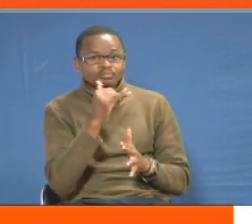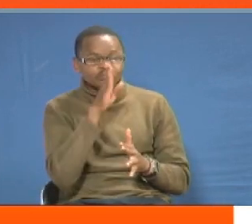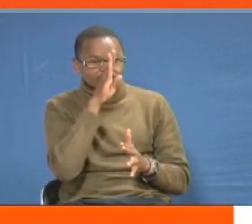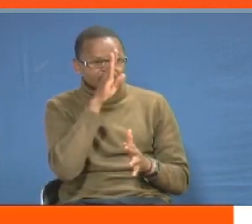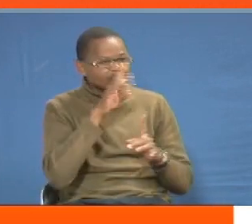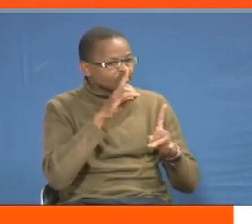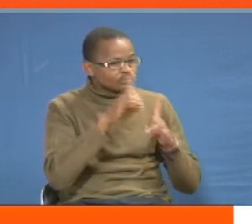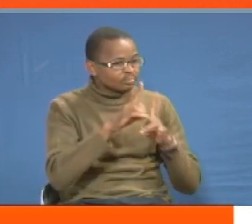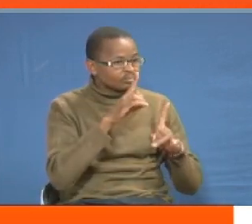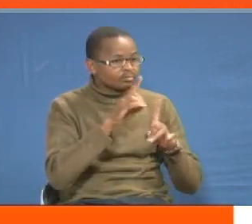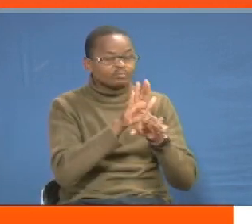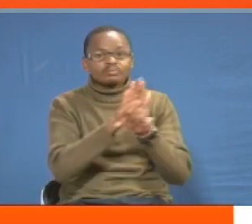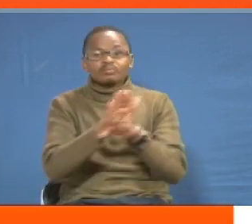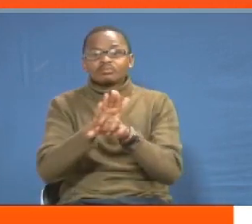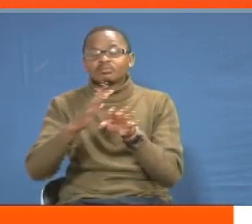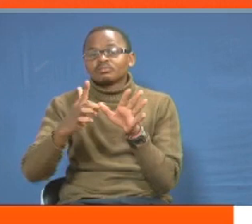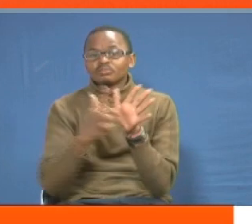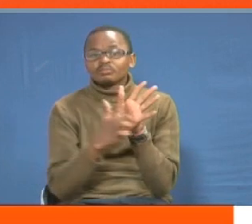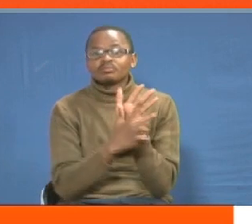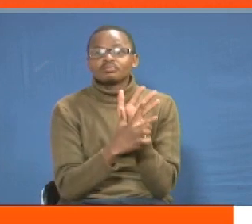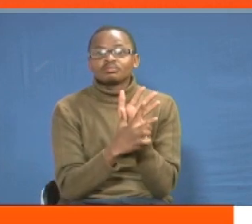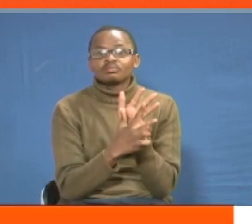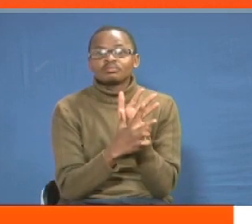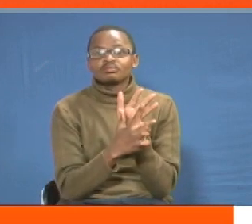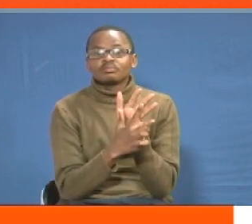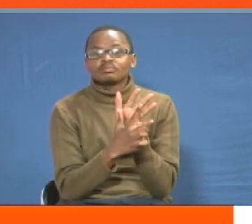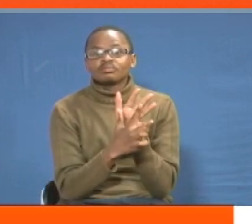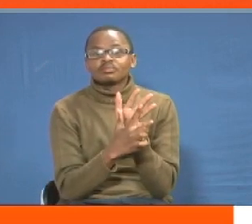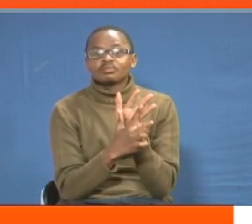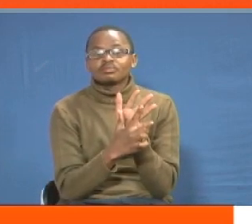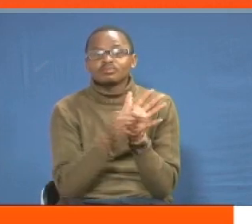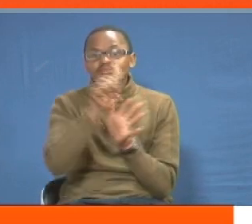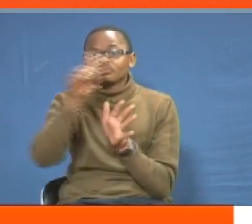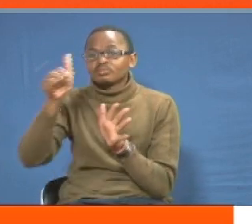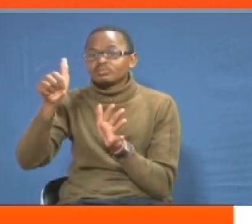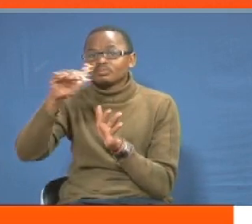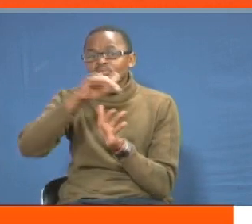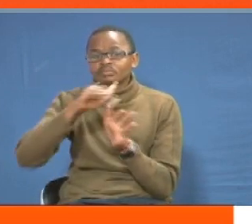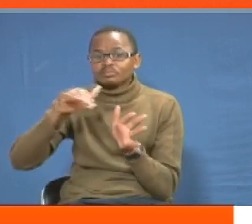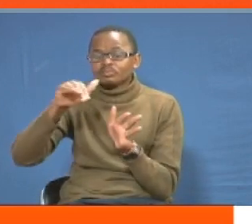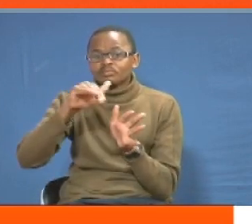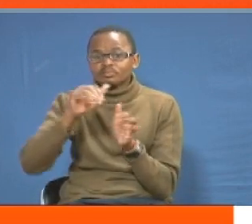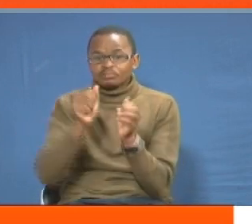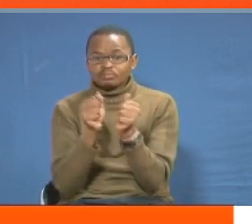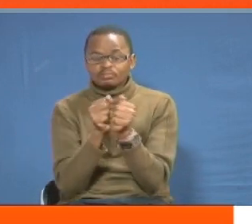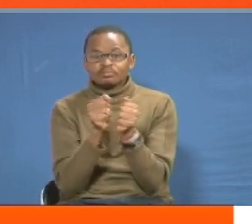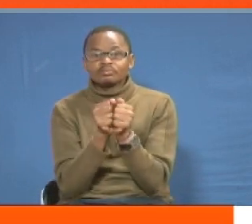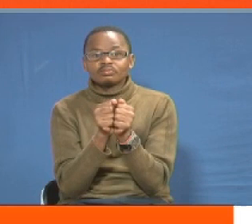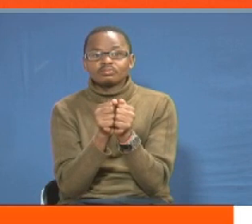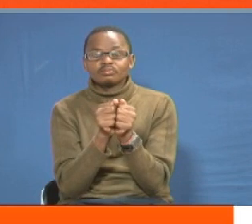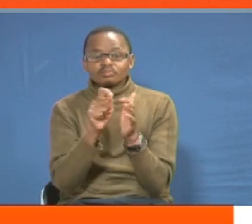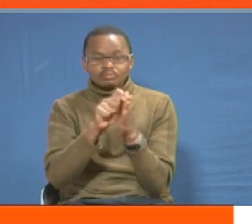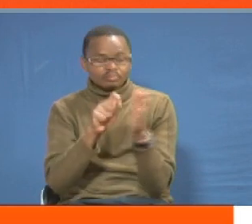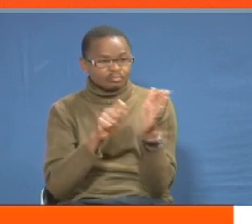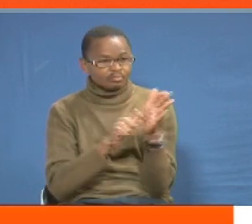we be negotiating on enforcement of legislation? The other area that I see, we've made